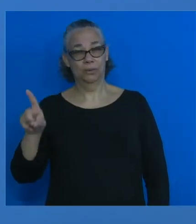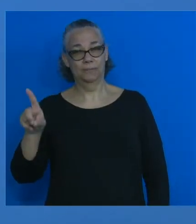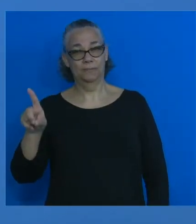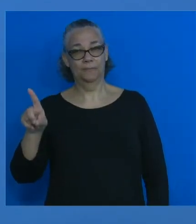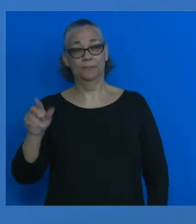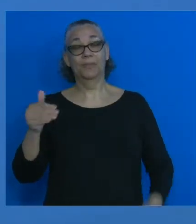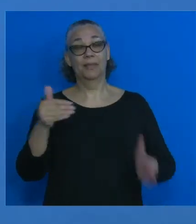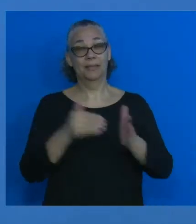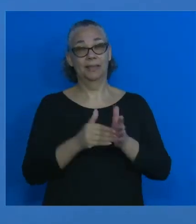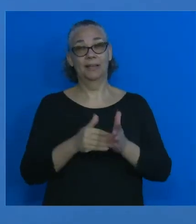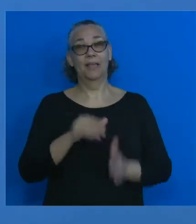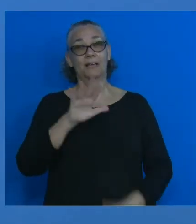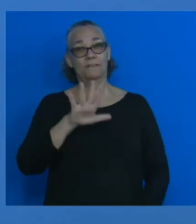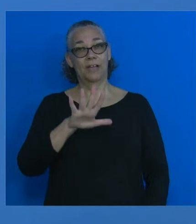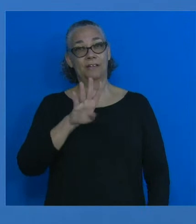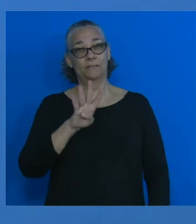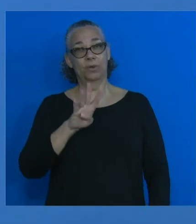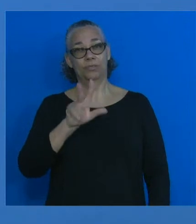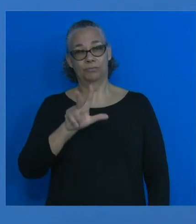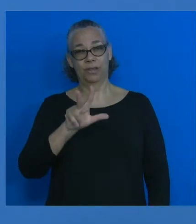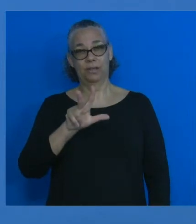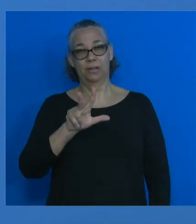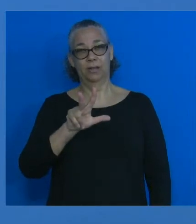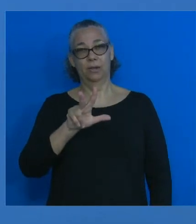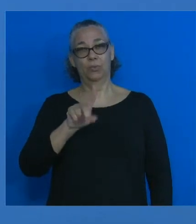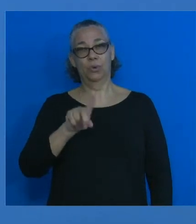543-1111. Again,